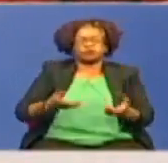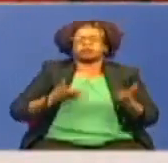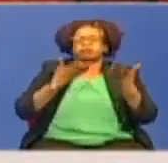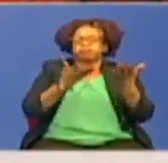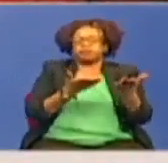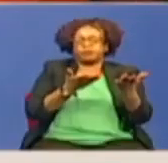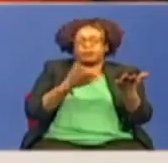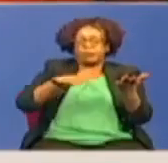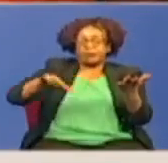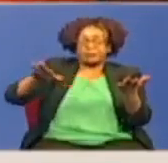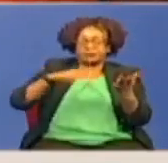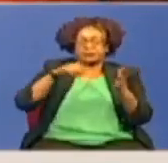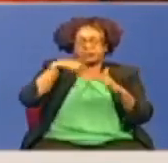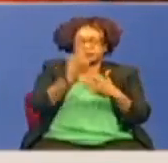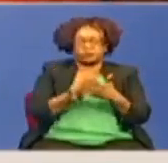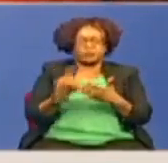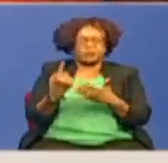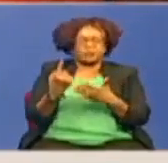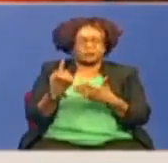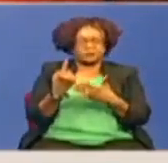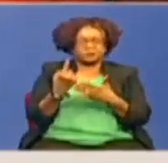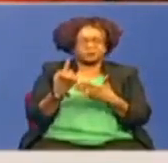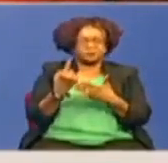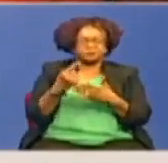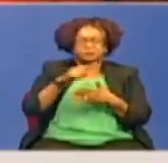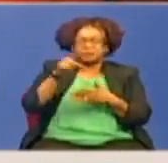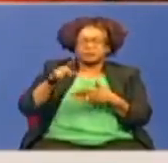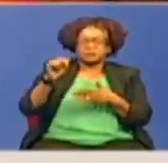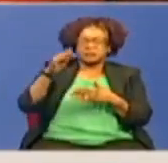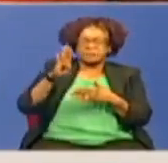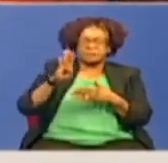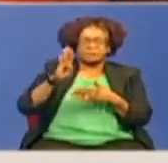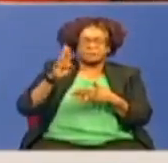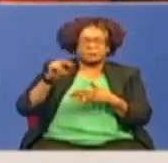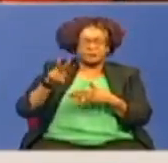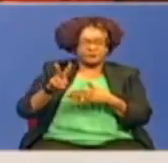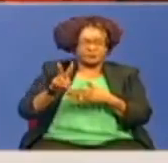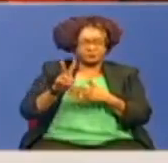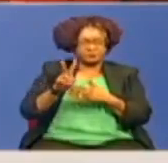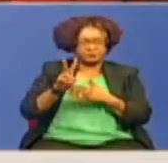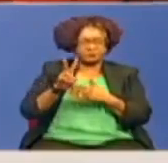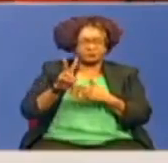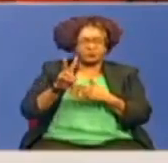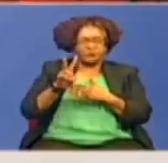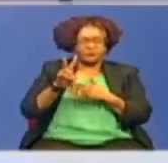the House next week. Zainab Ismail, NTV.